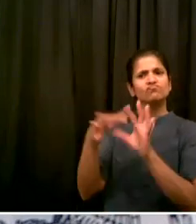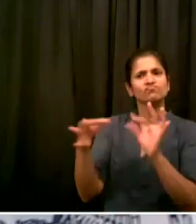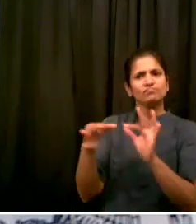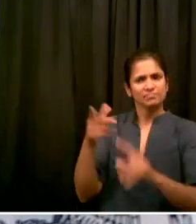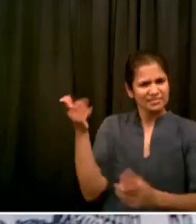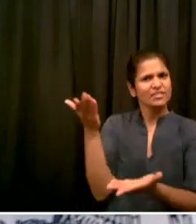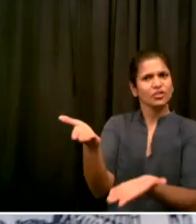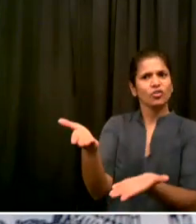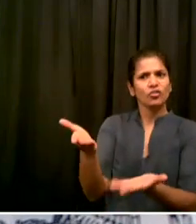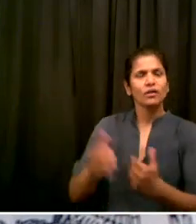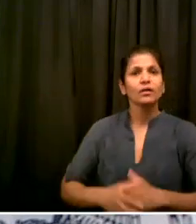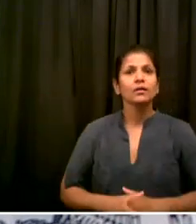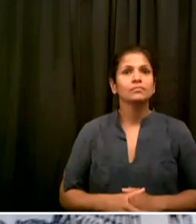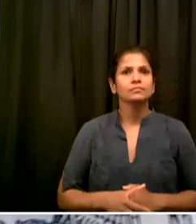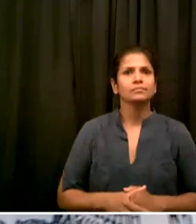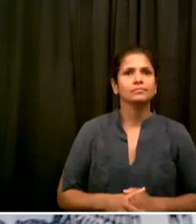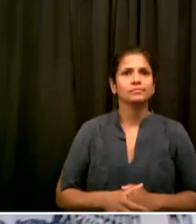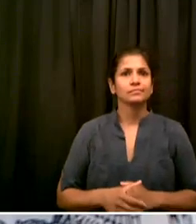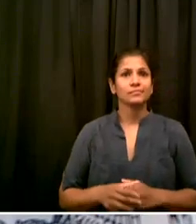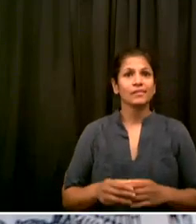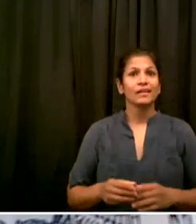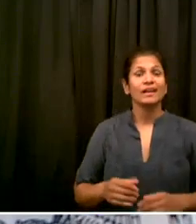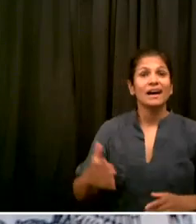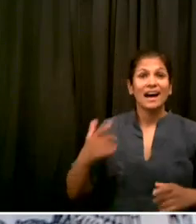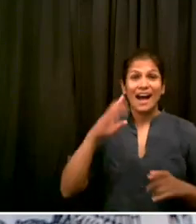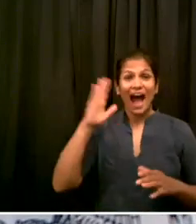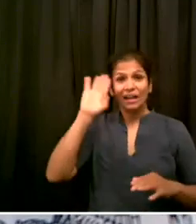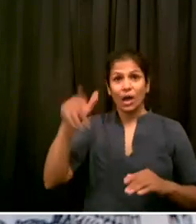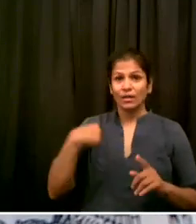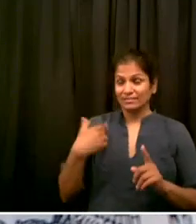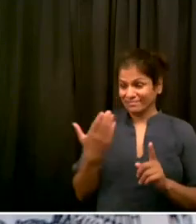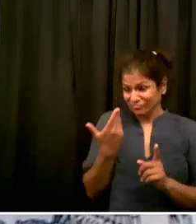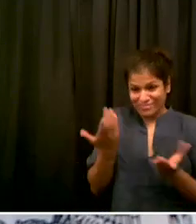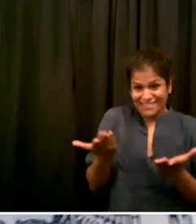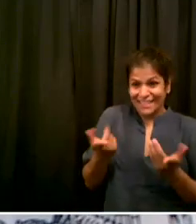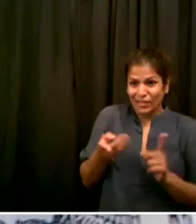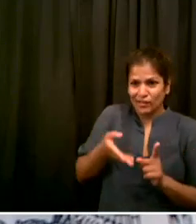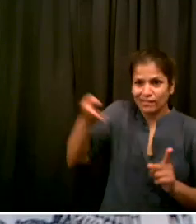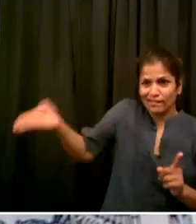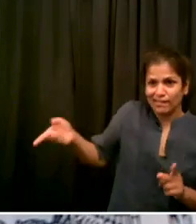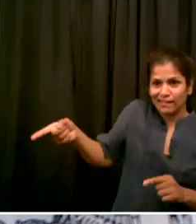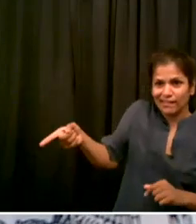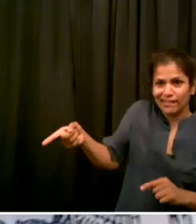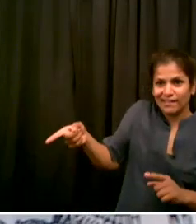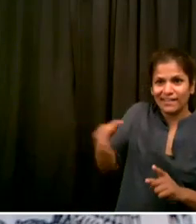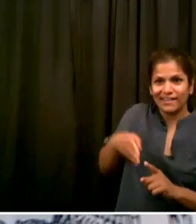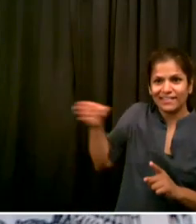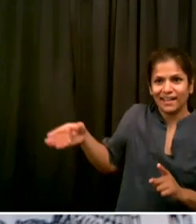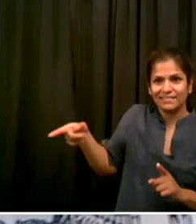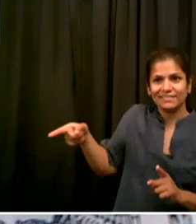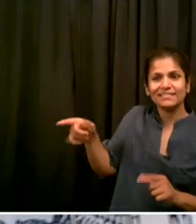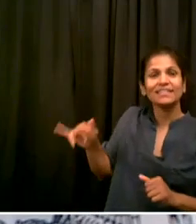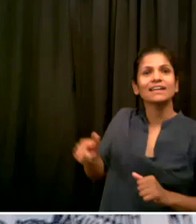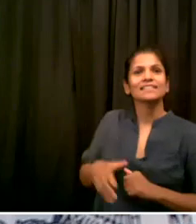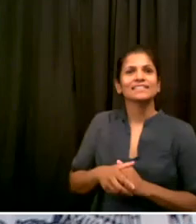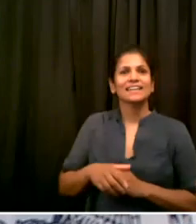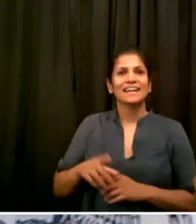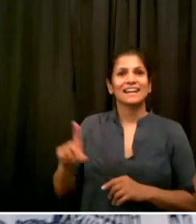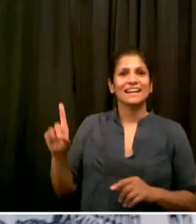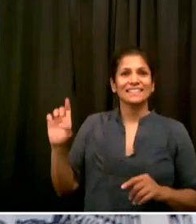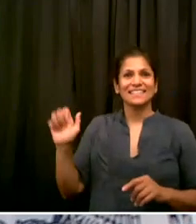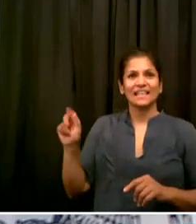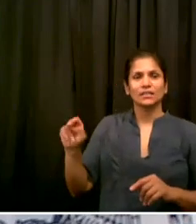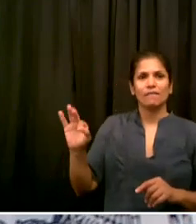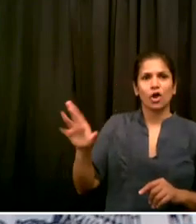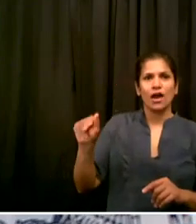We could get him to come in and wave. Dean Fullahan has been doing absolutely outstanding work. And as you know, Bridget, like so many